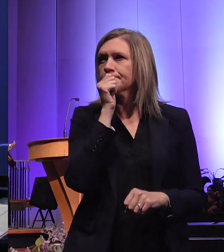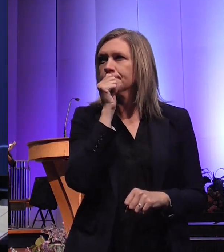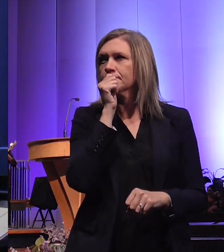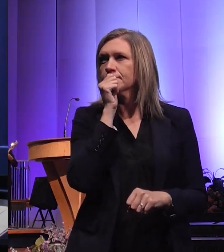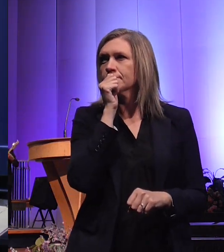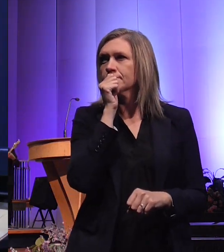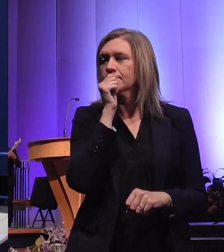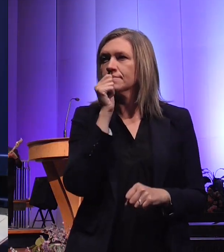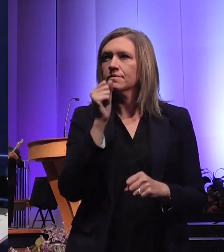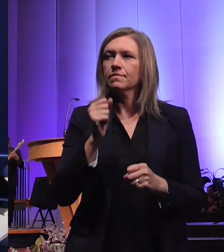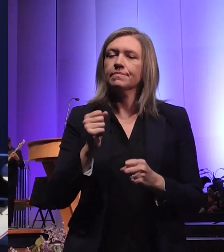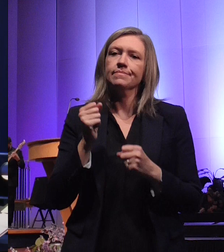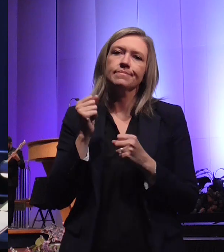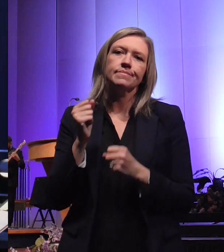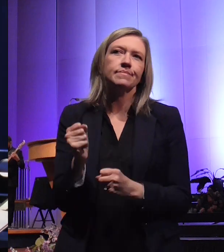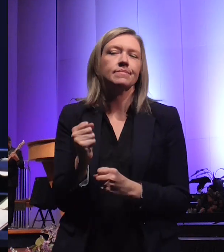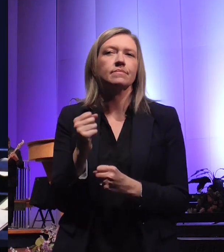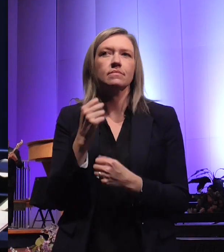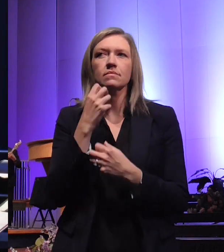so